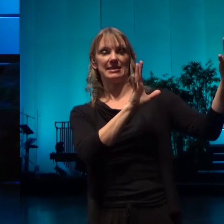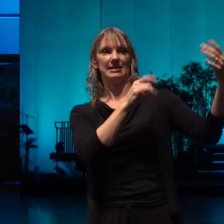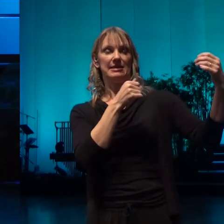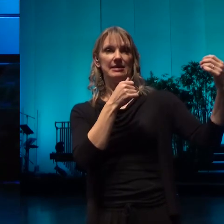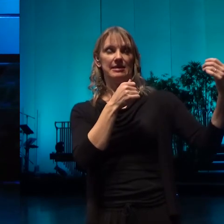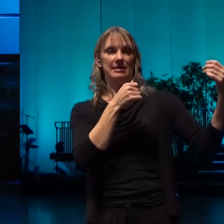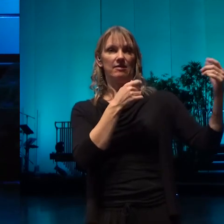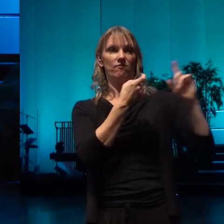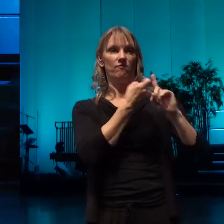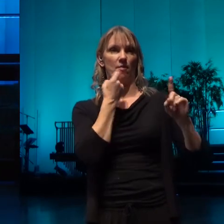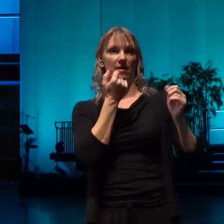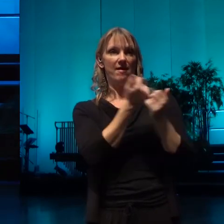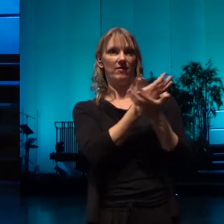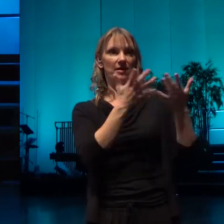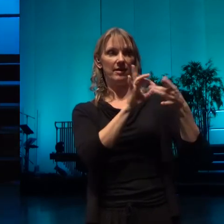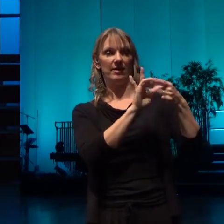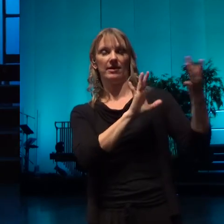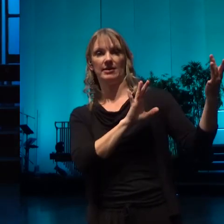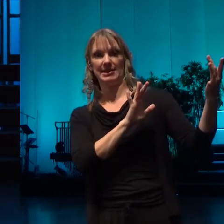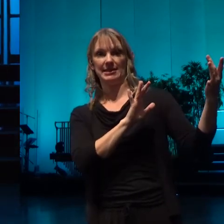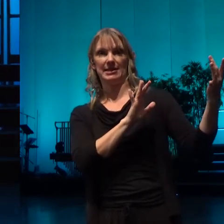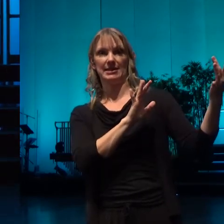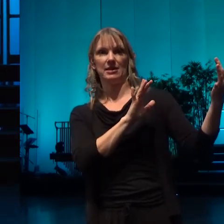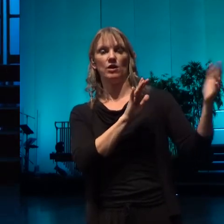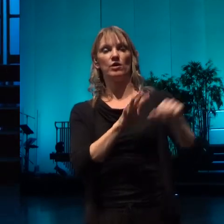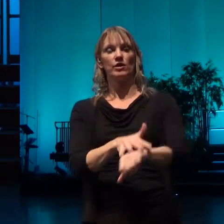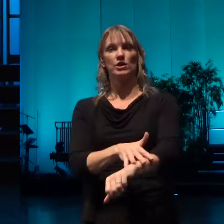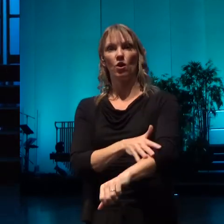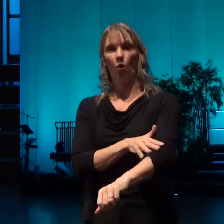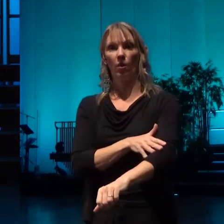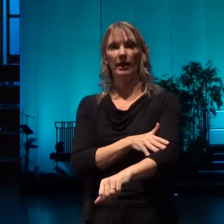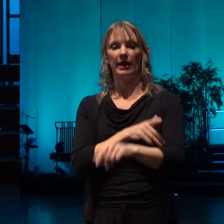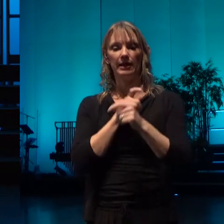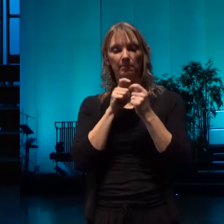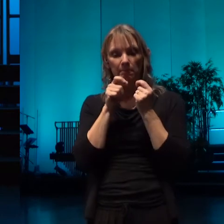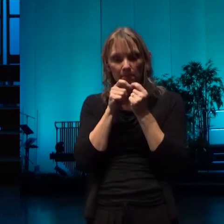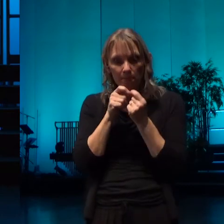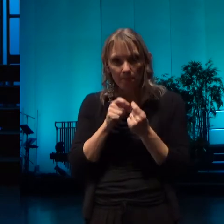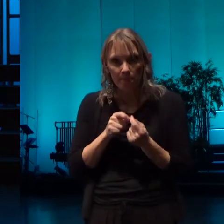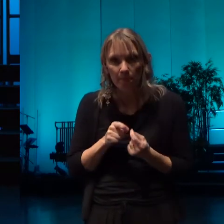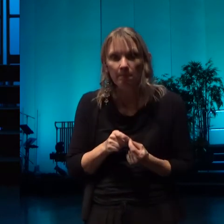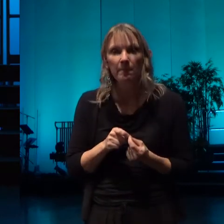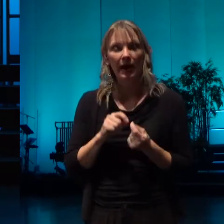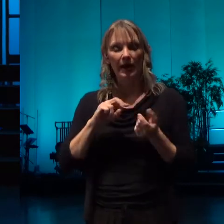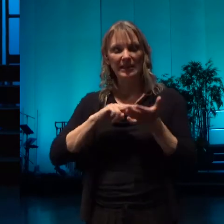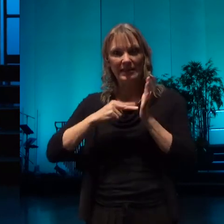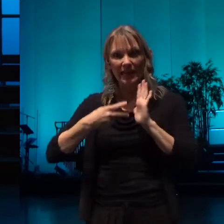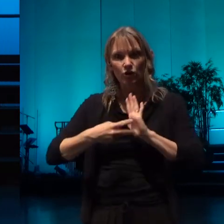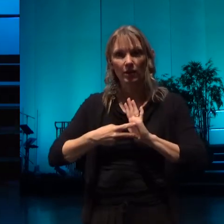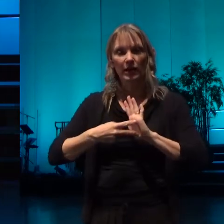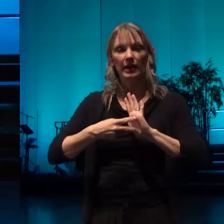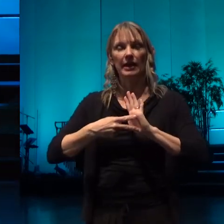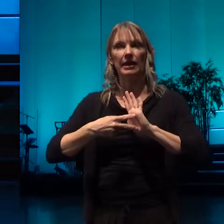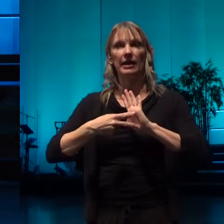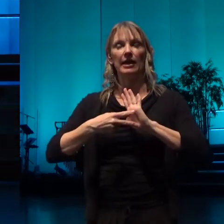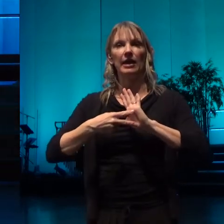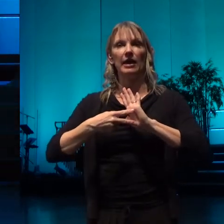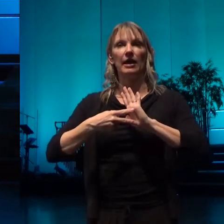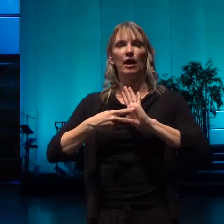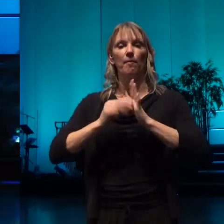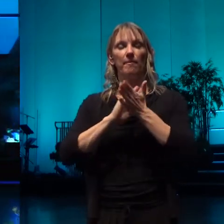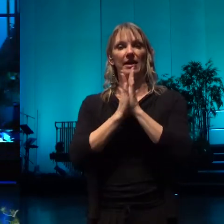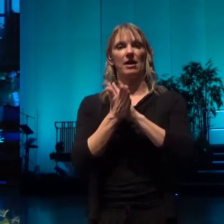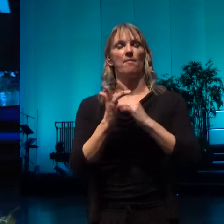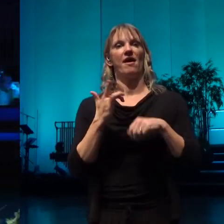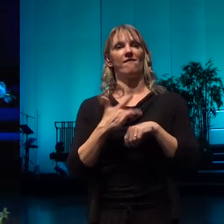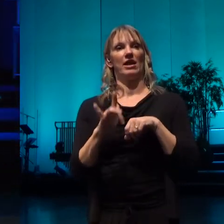separated from everything, to slowly, meticulously, intentionally being available